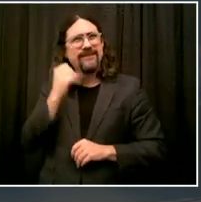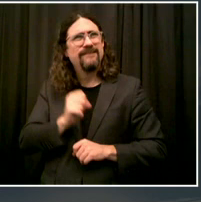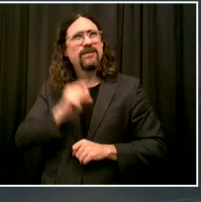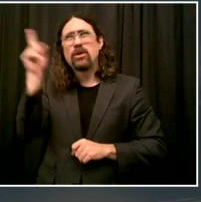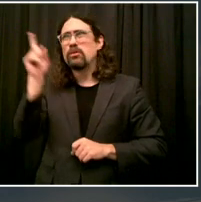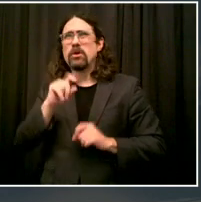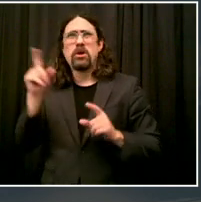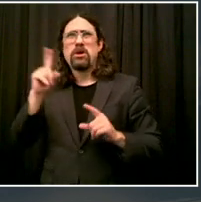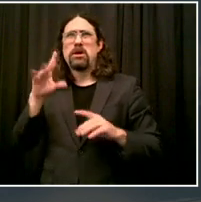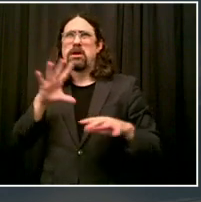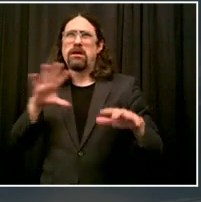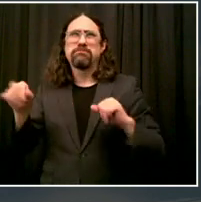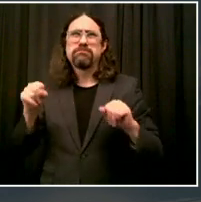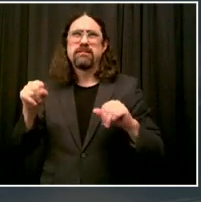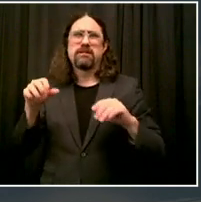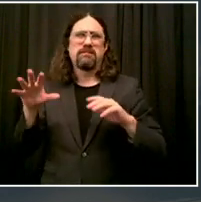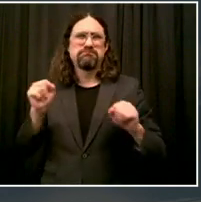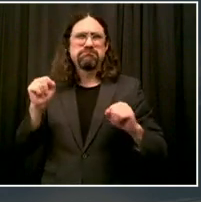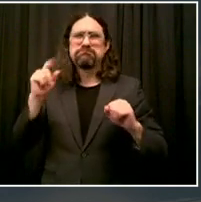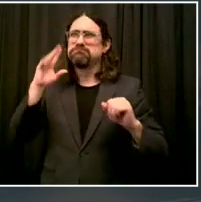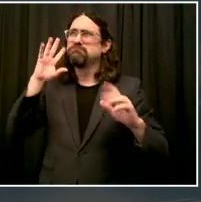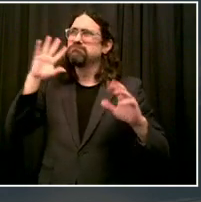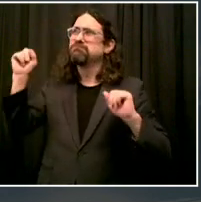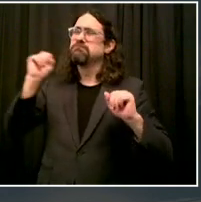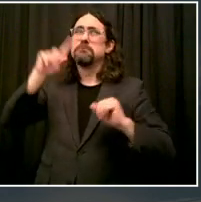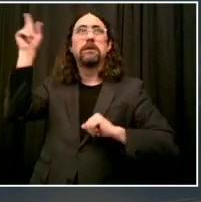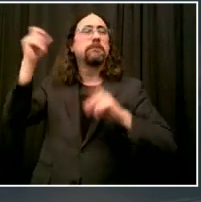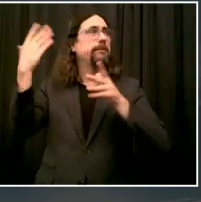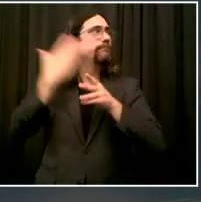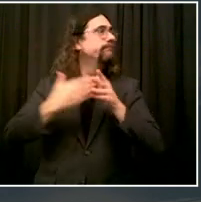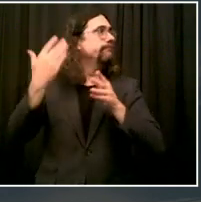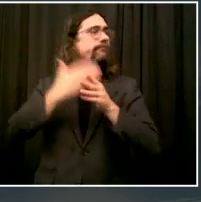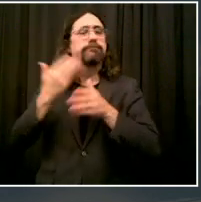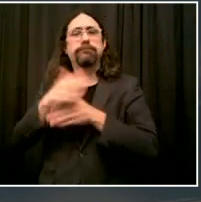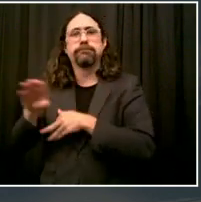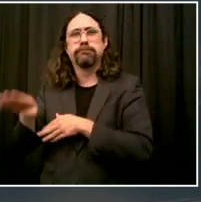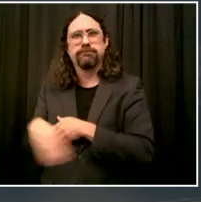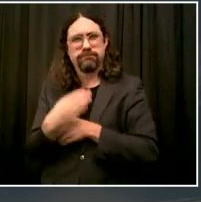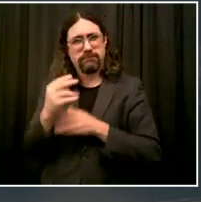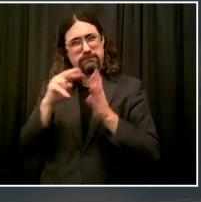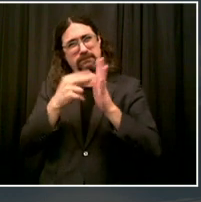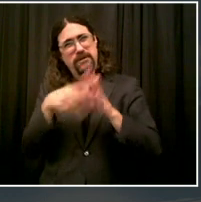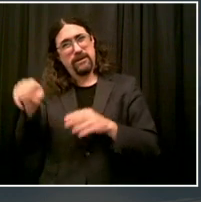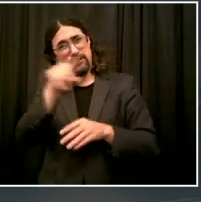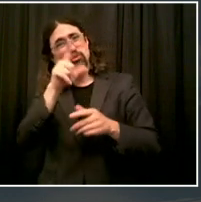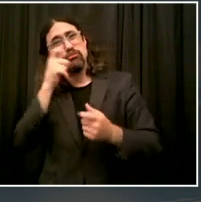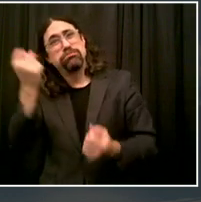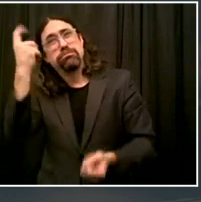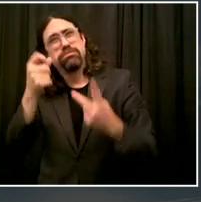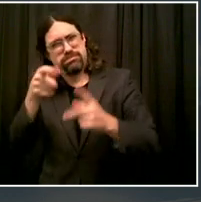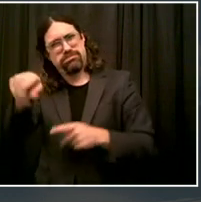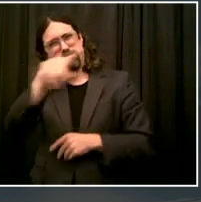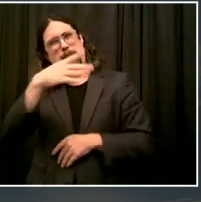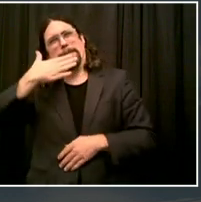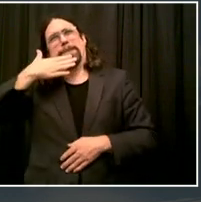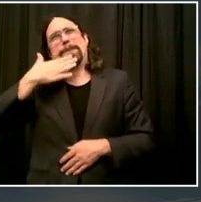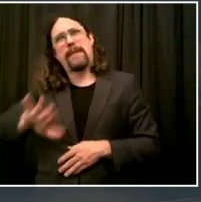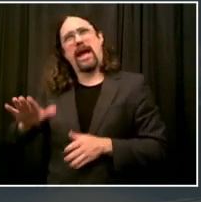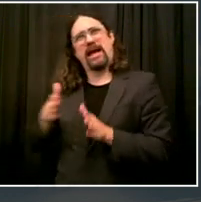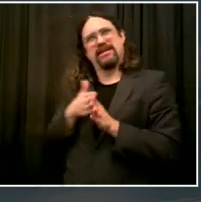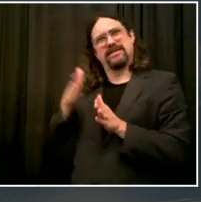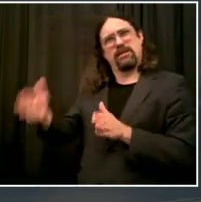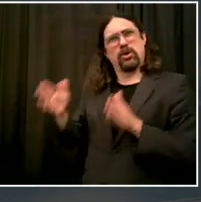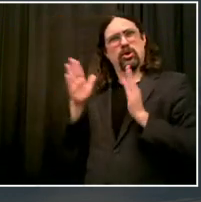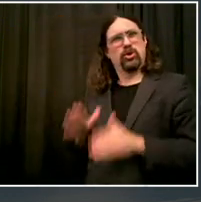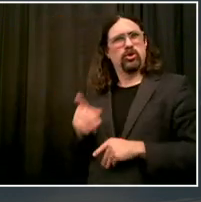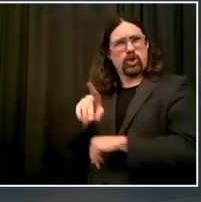spreading the message. And the police department does an excellent job of doing that. The fire department does an excellent job of doing that. The sheriff's office will continue in that